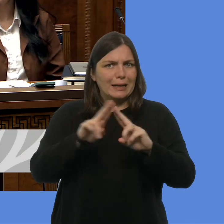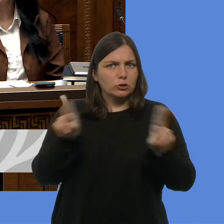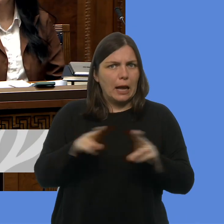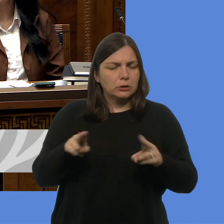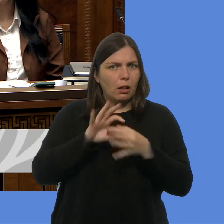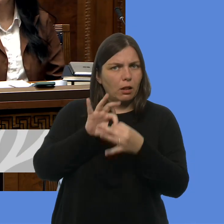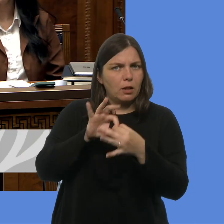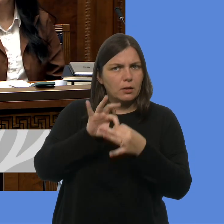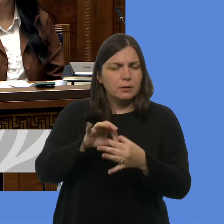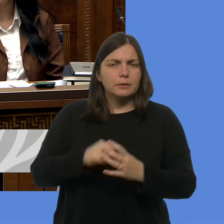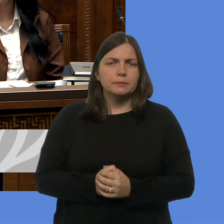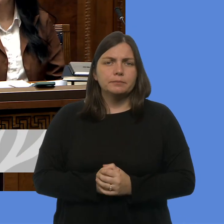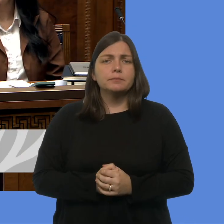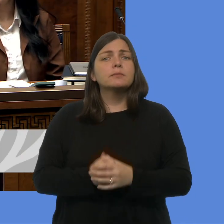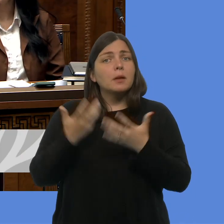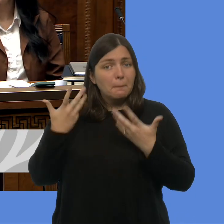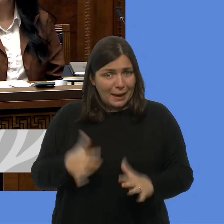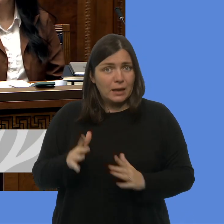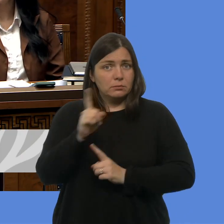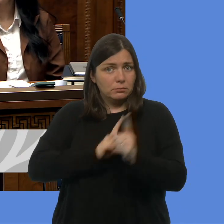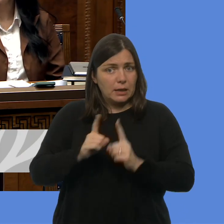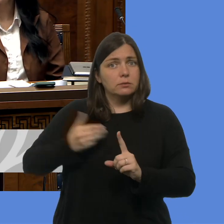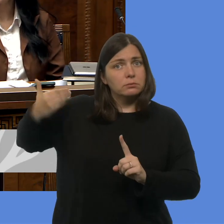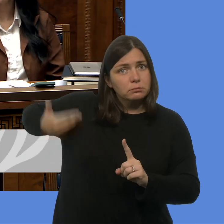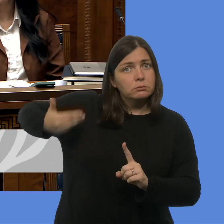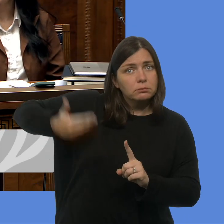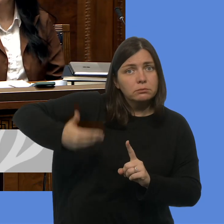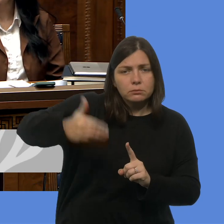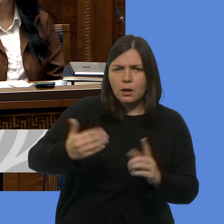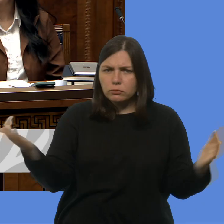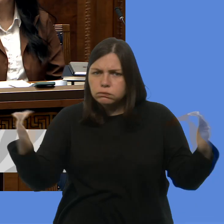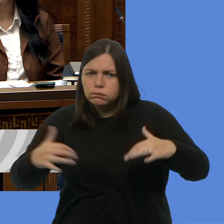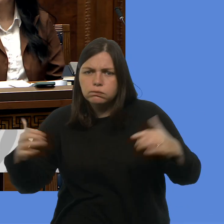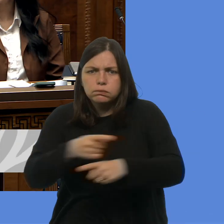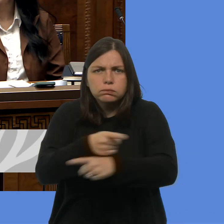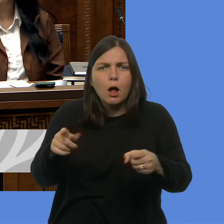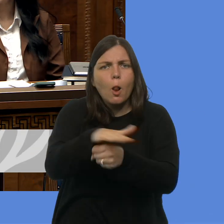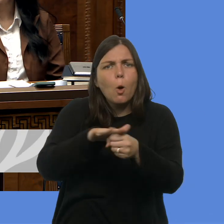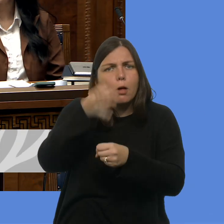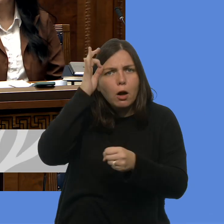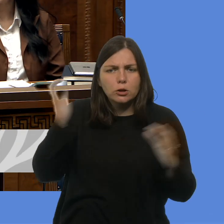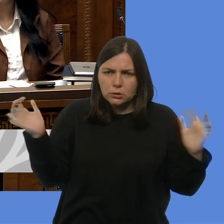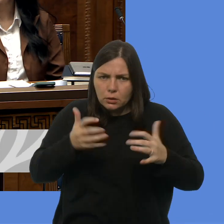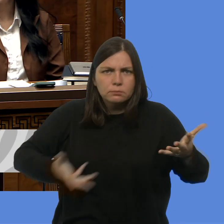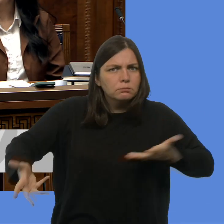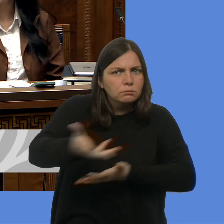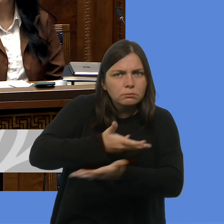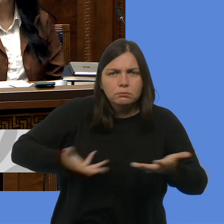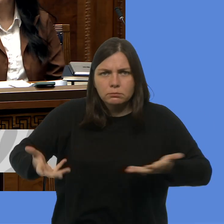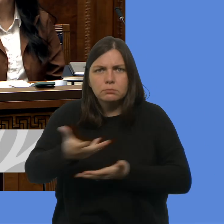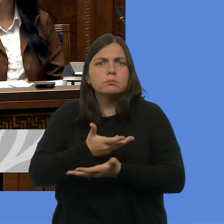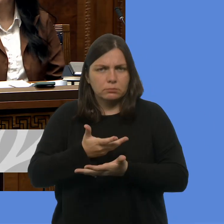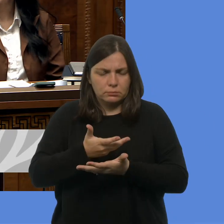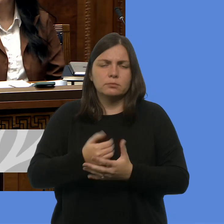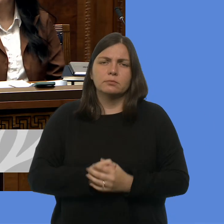strategy. They host quarterly discussions with representatives of each of the local councils to ensure a shared awareness of incoming visits and the work of our